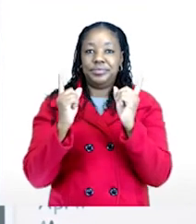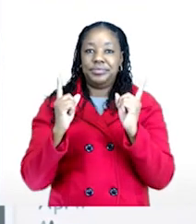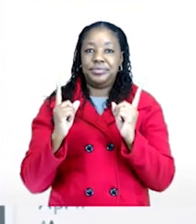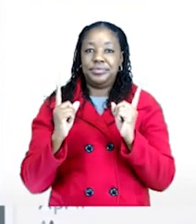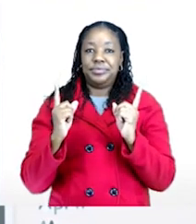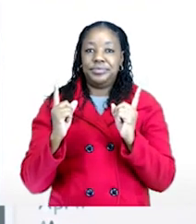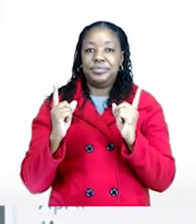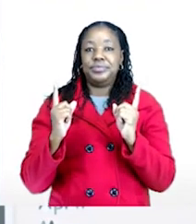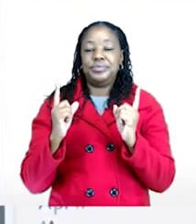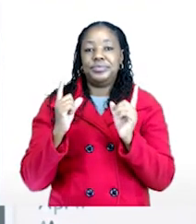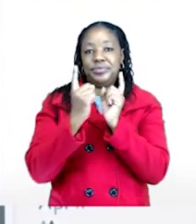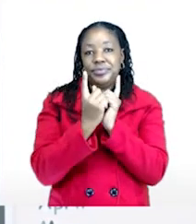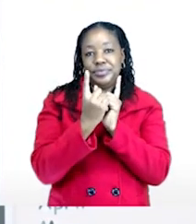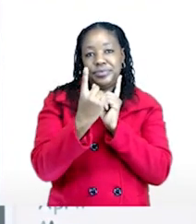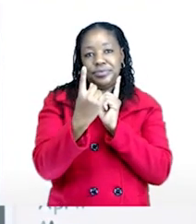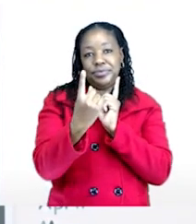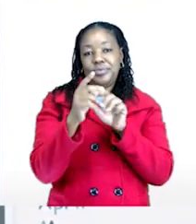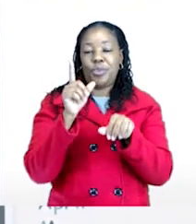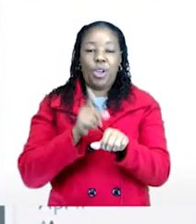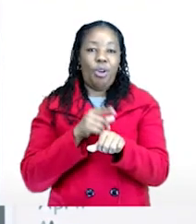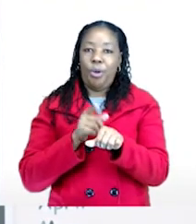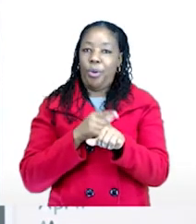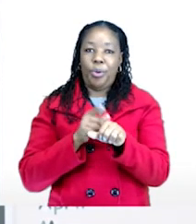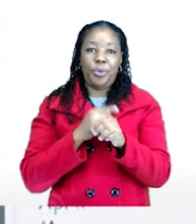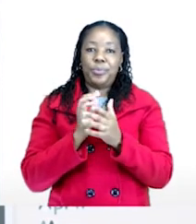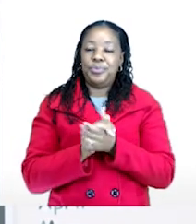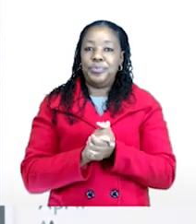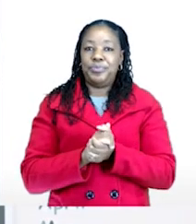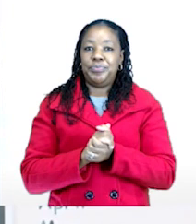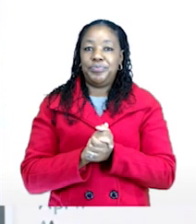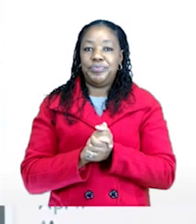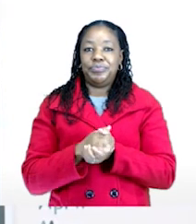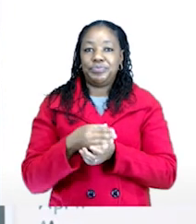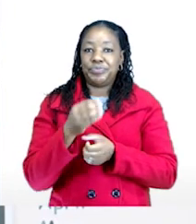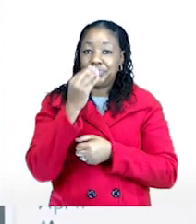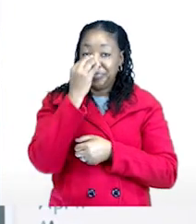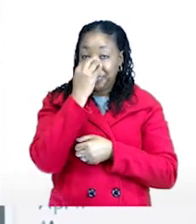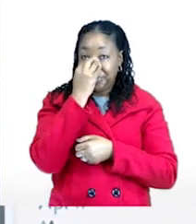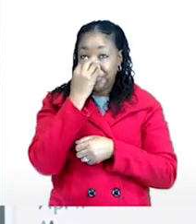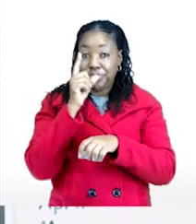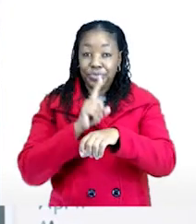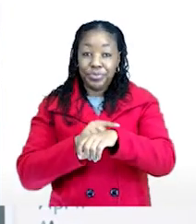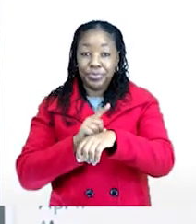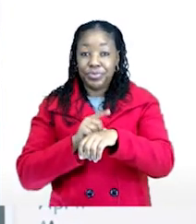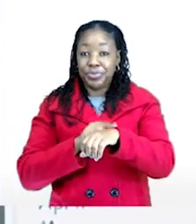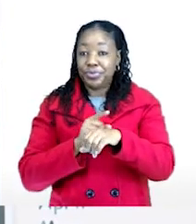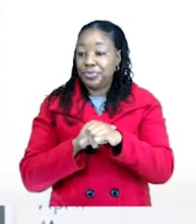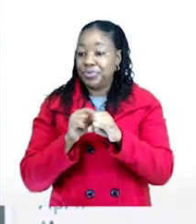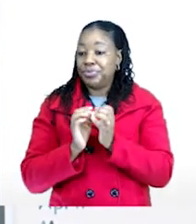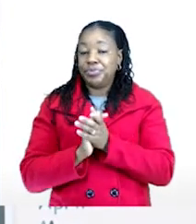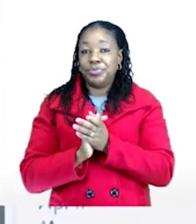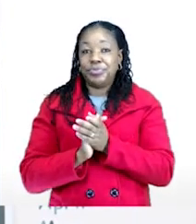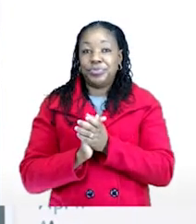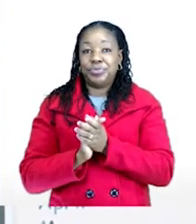maintain your social distance at all times. And now it is time for me to invite